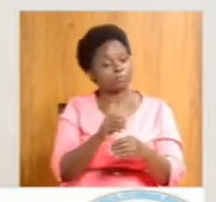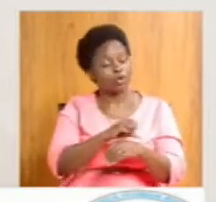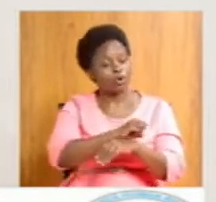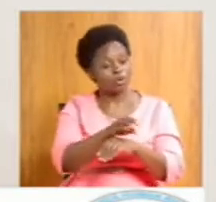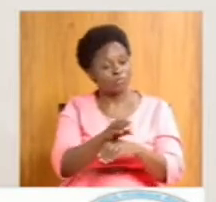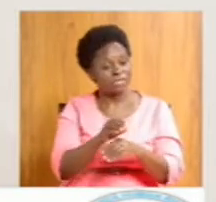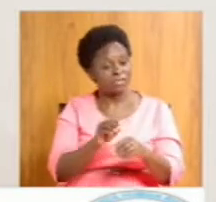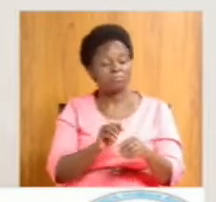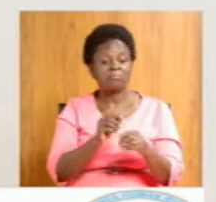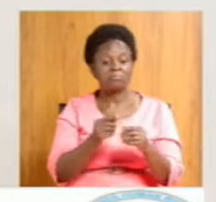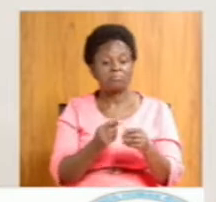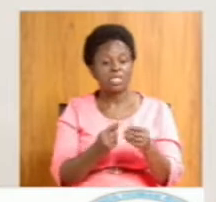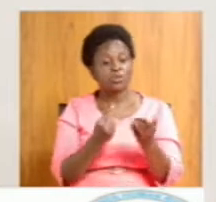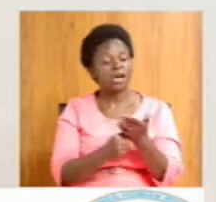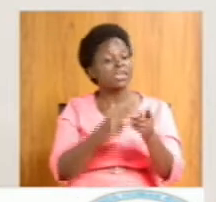Uganda an outlier?